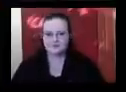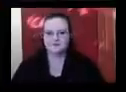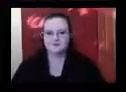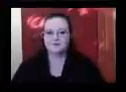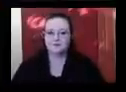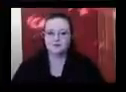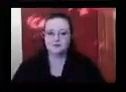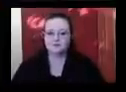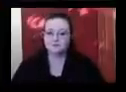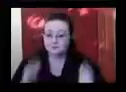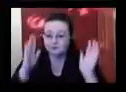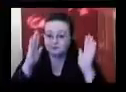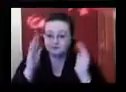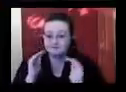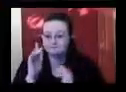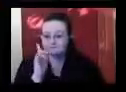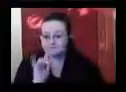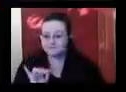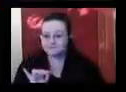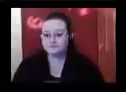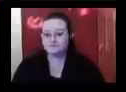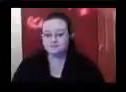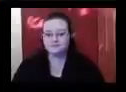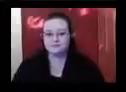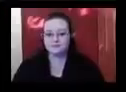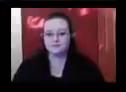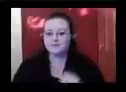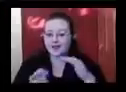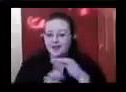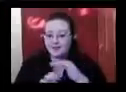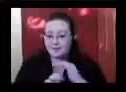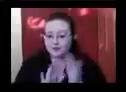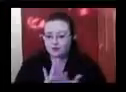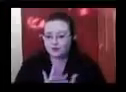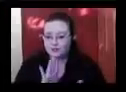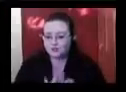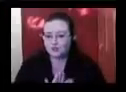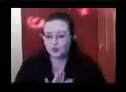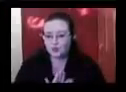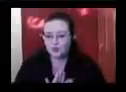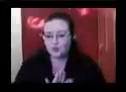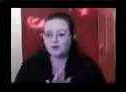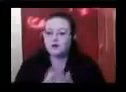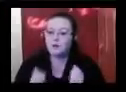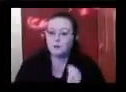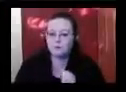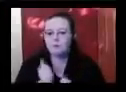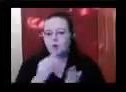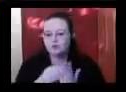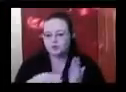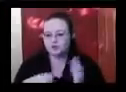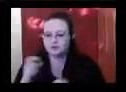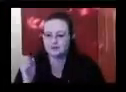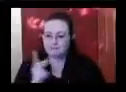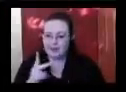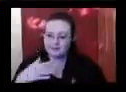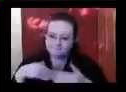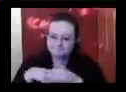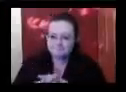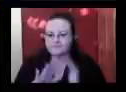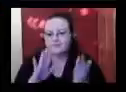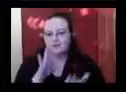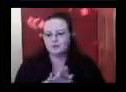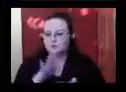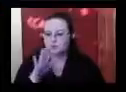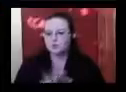can expect. So for our elementary schools, the vast majority of our students will return to face-to-face